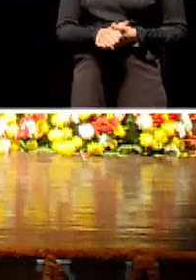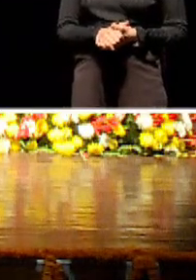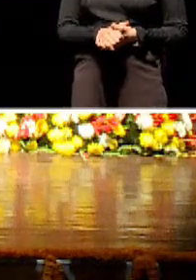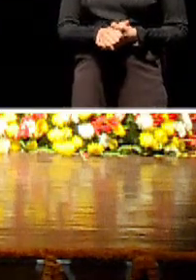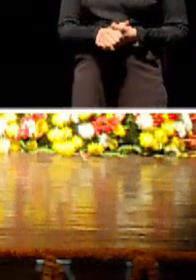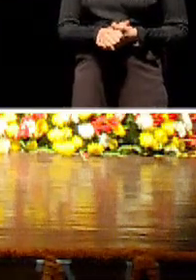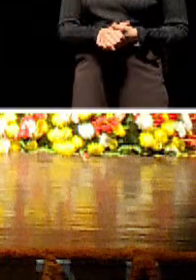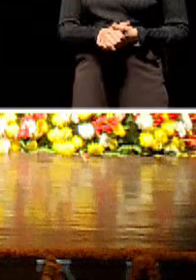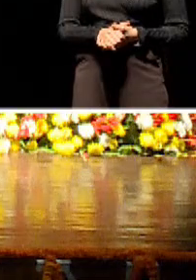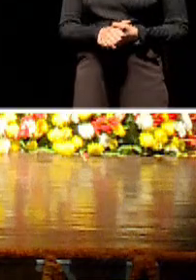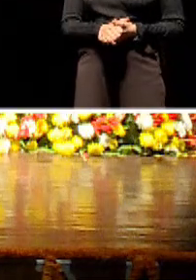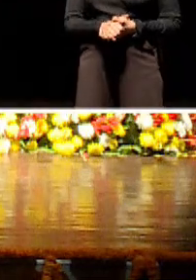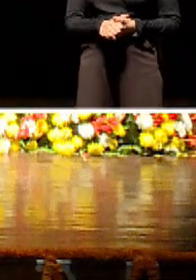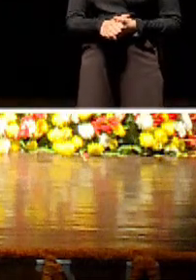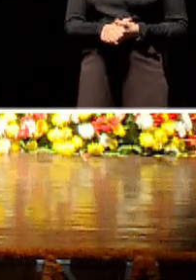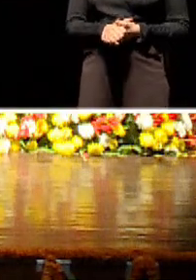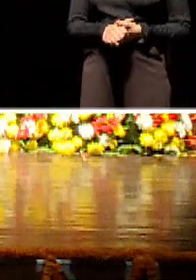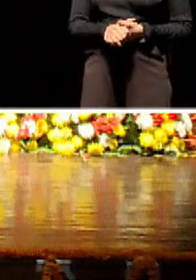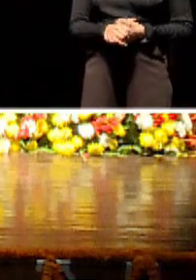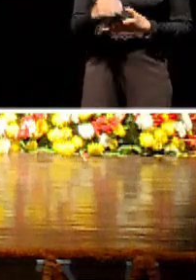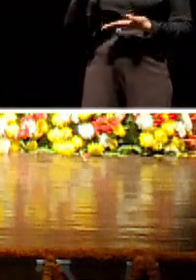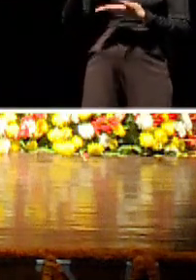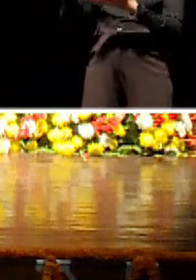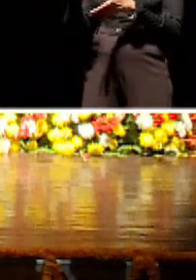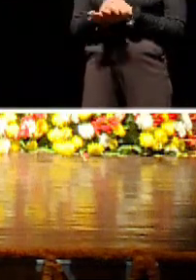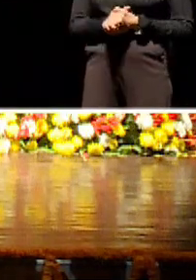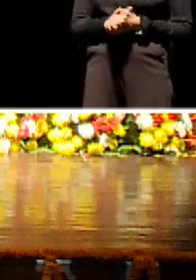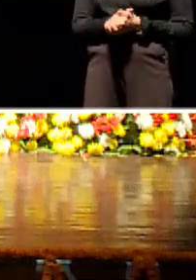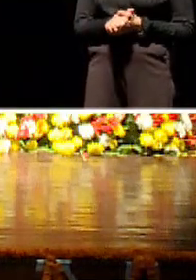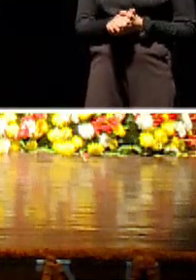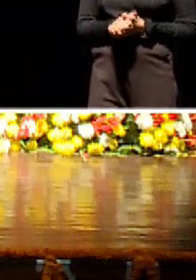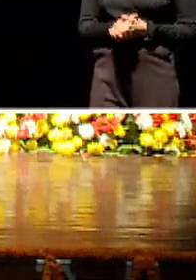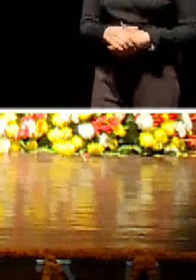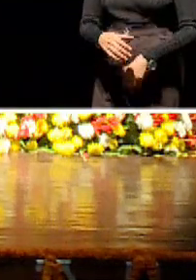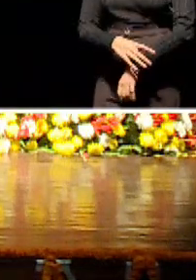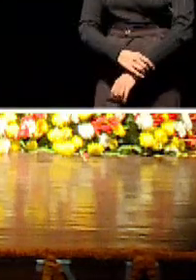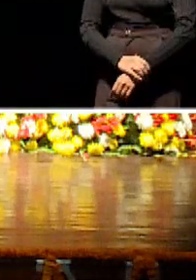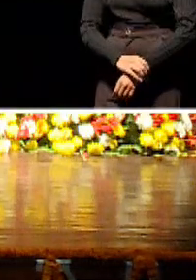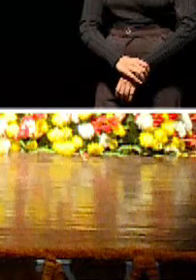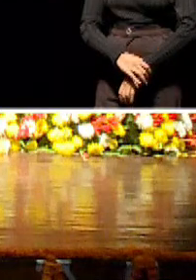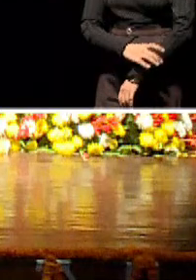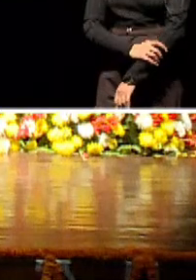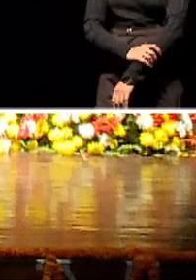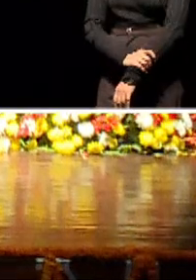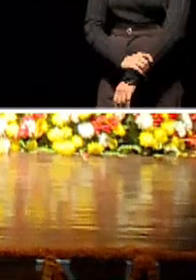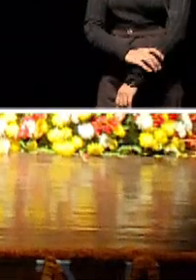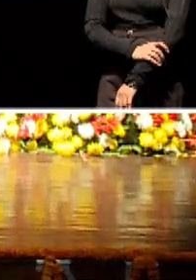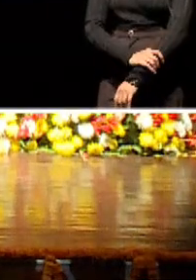Sir, please come on this side and pose for the camera as well, so that we can capture this moment for